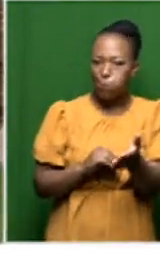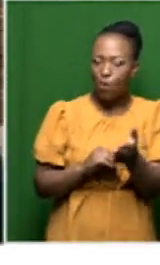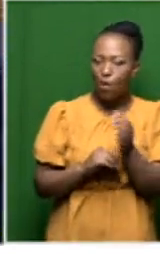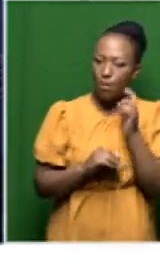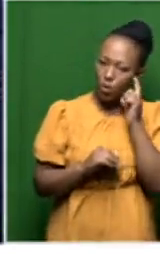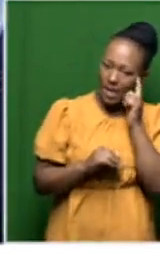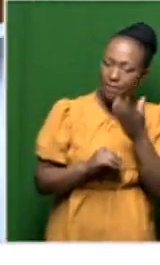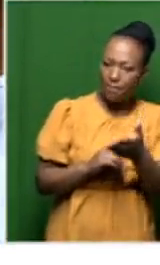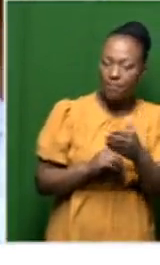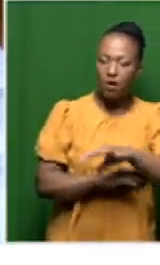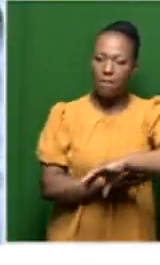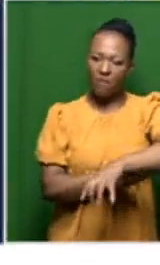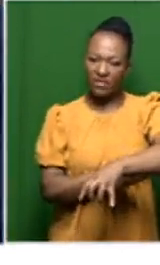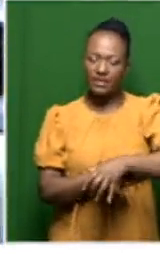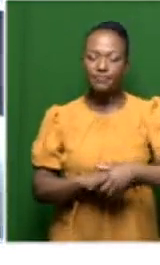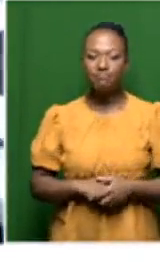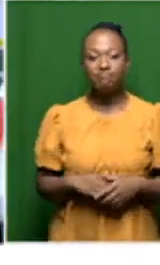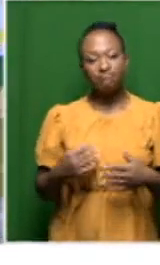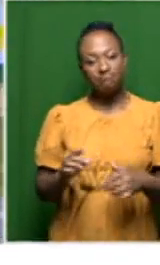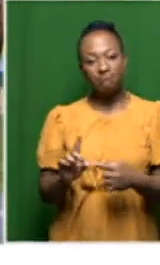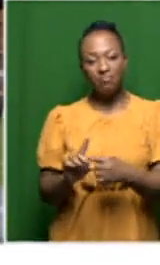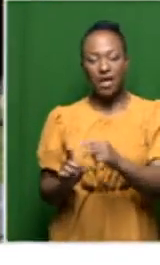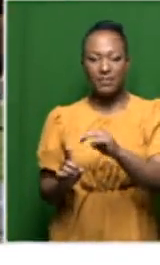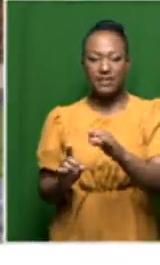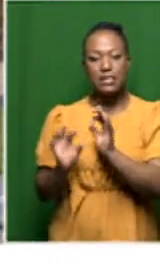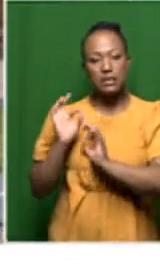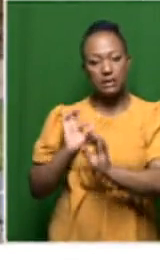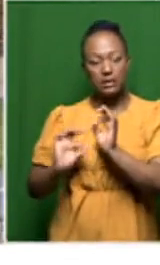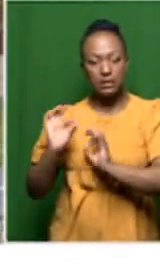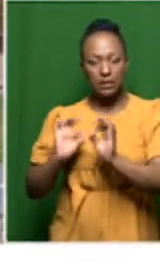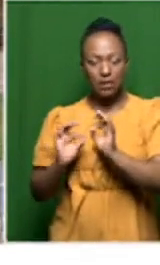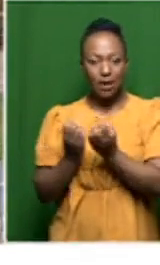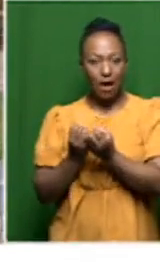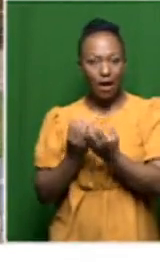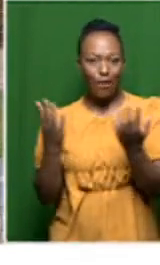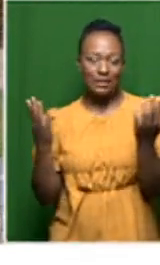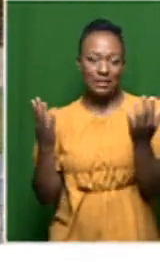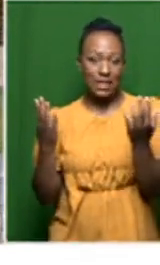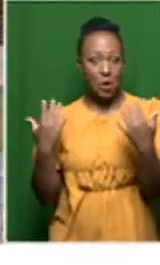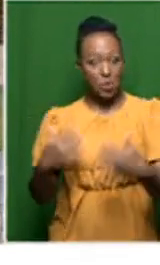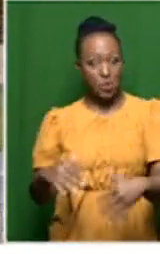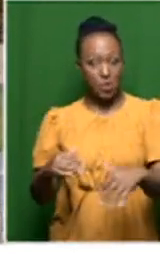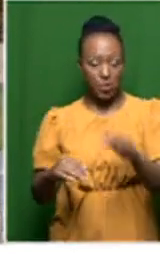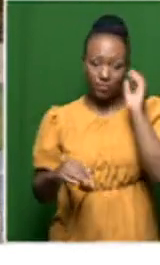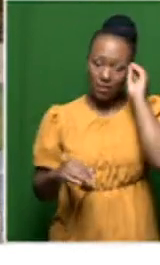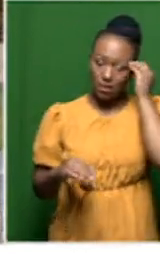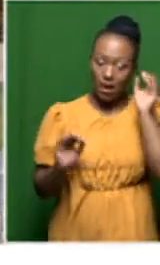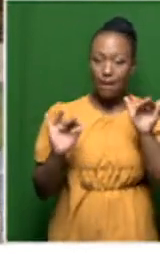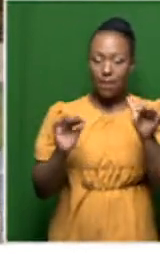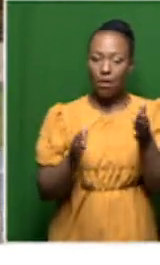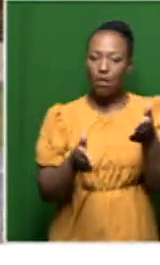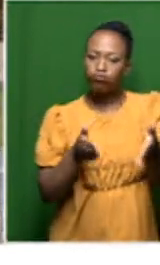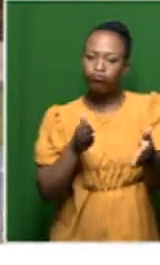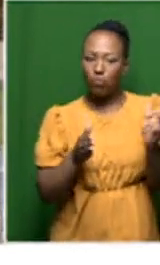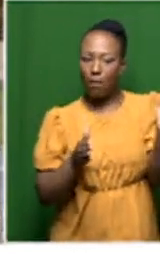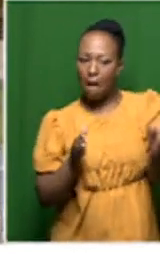So MEC talking to us about this venture that, of course, lots and lots of interest coming in. Lots of people are